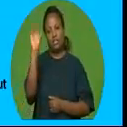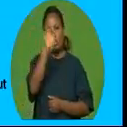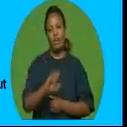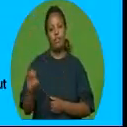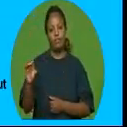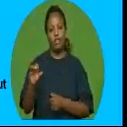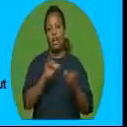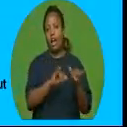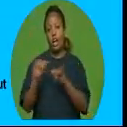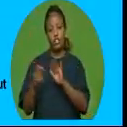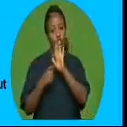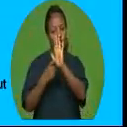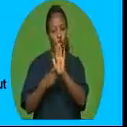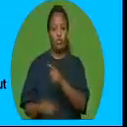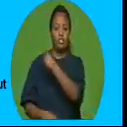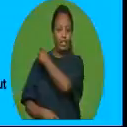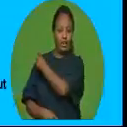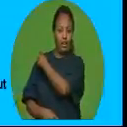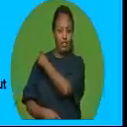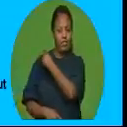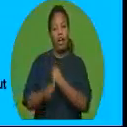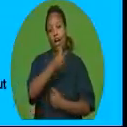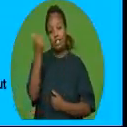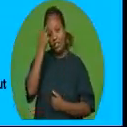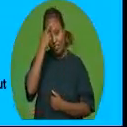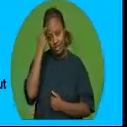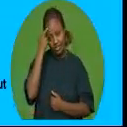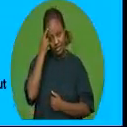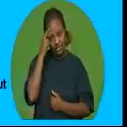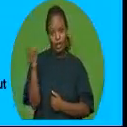curve. As shown in the graph, other